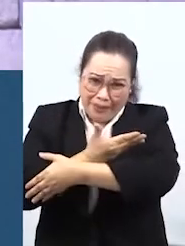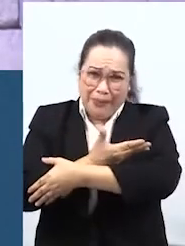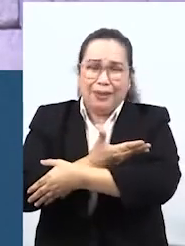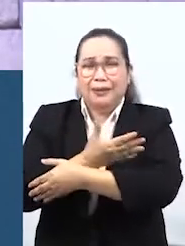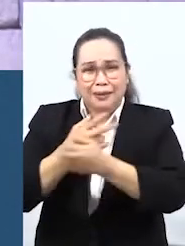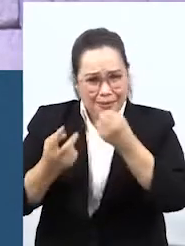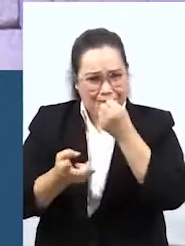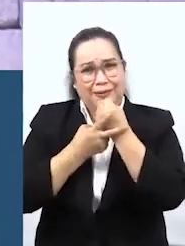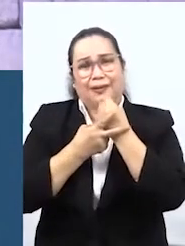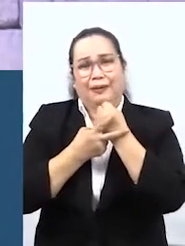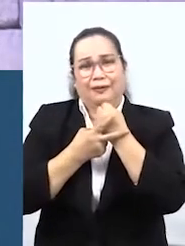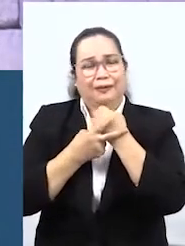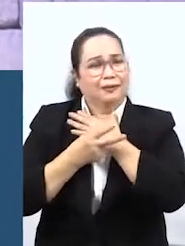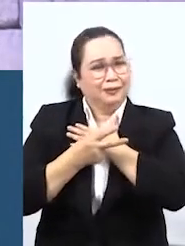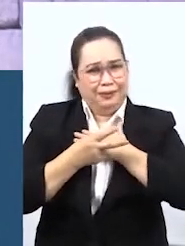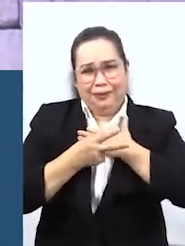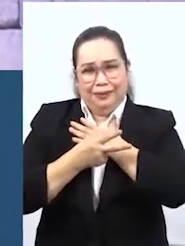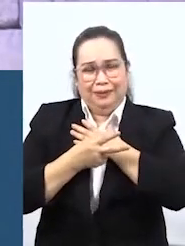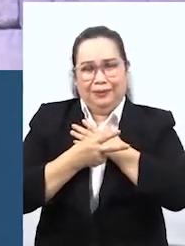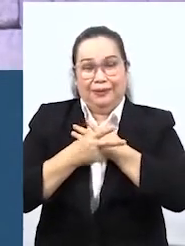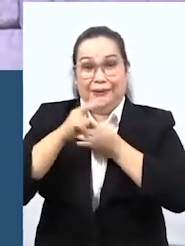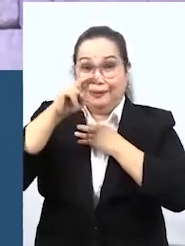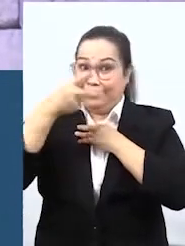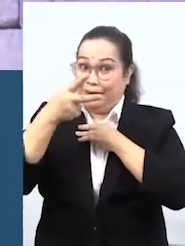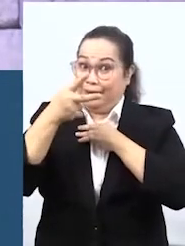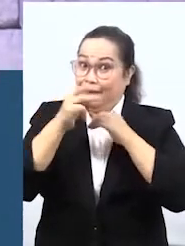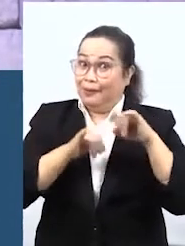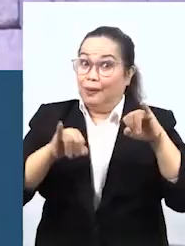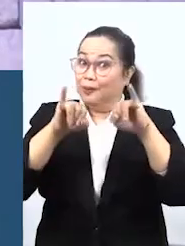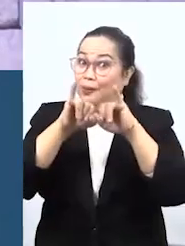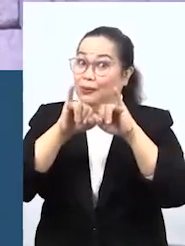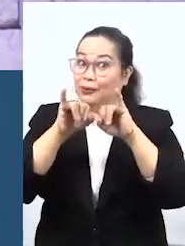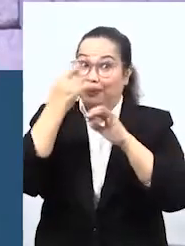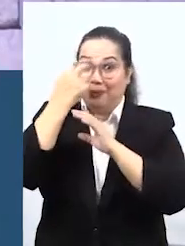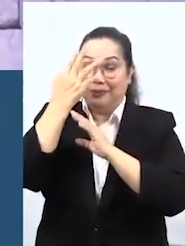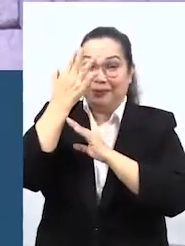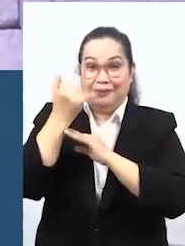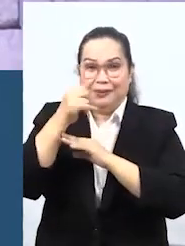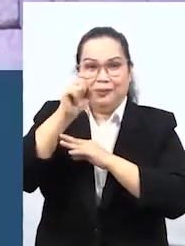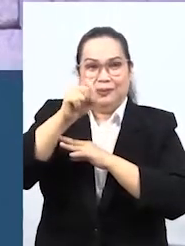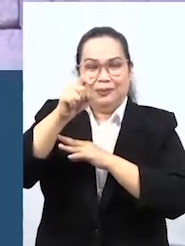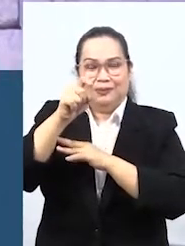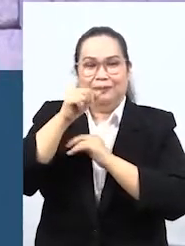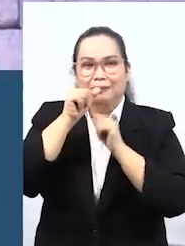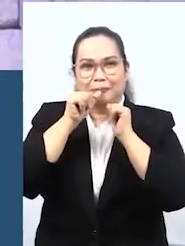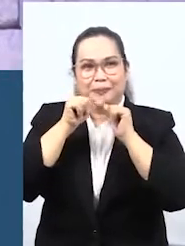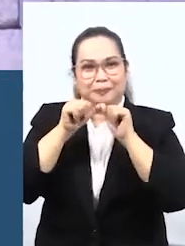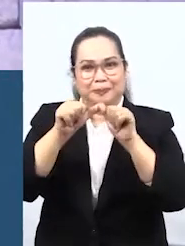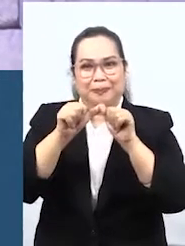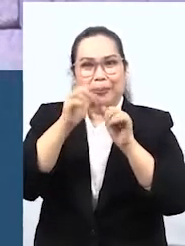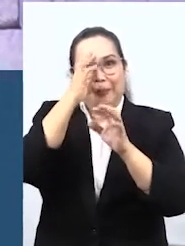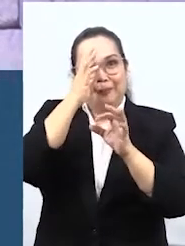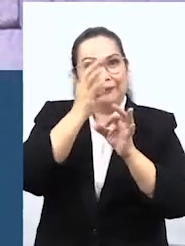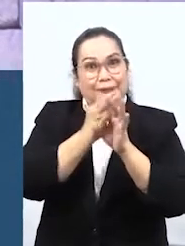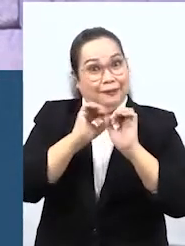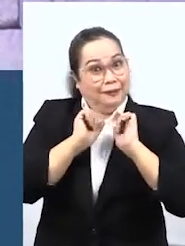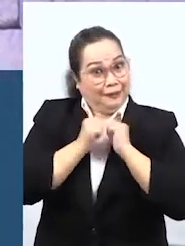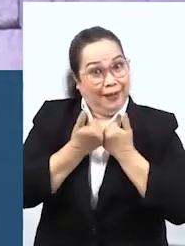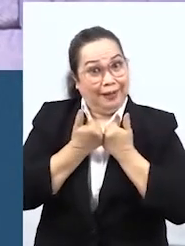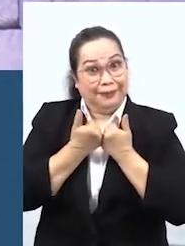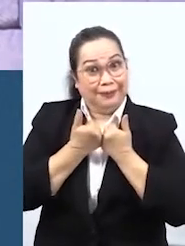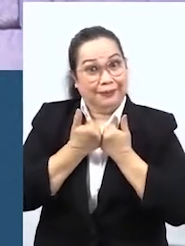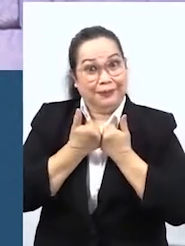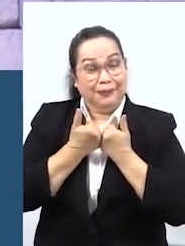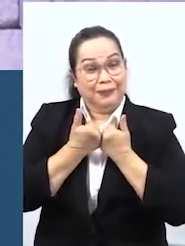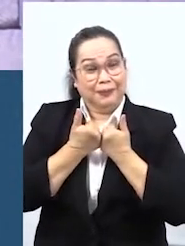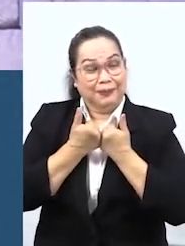child the second important reason why we need to persevere in Faith how do we persevere in faith is